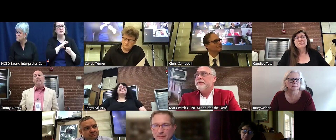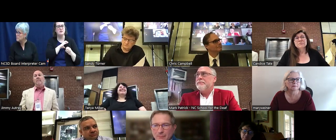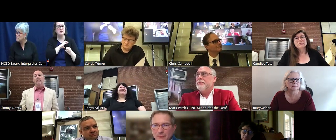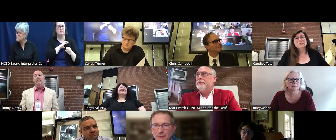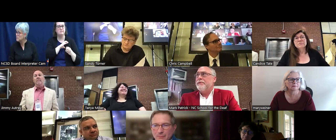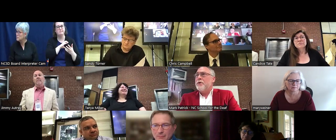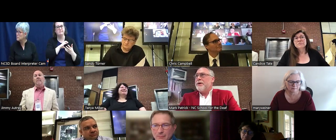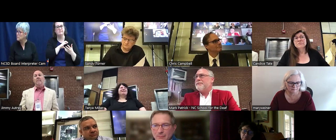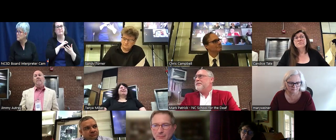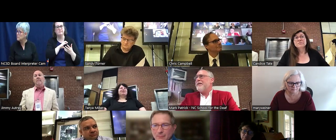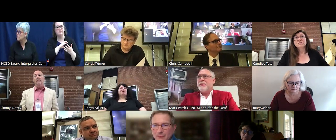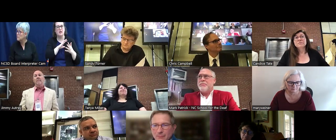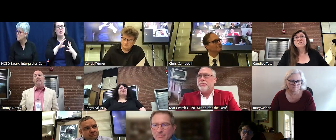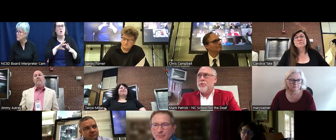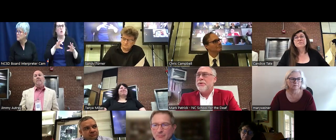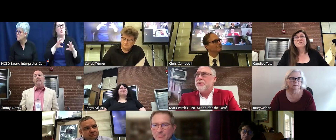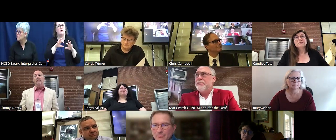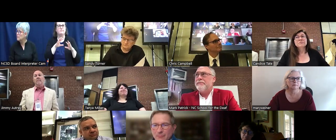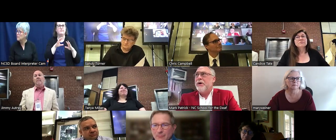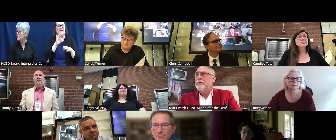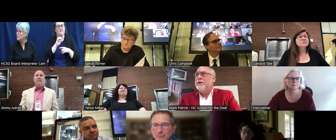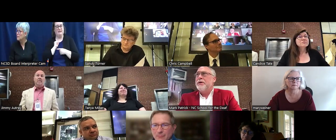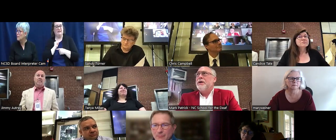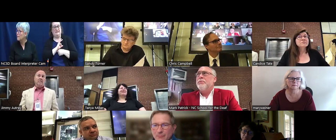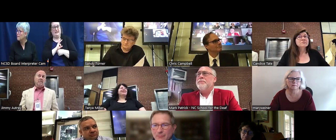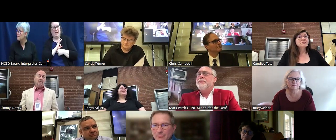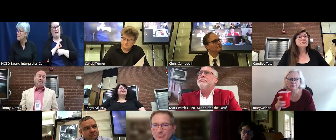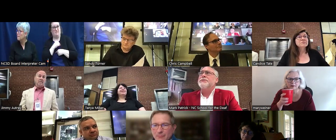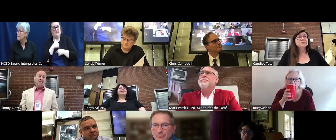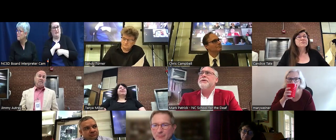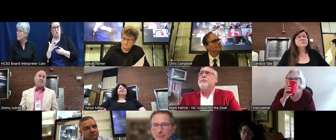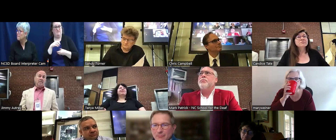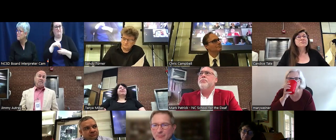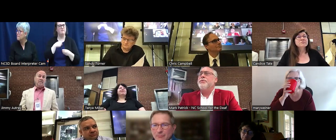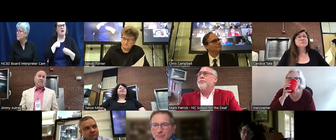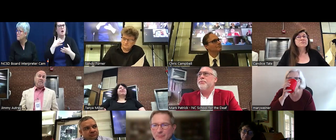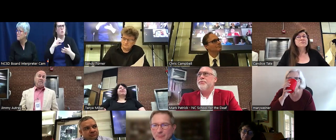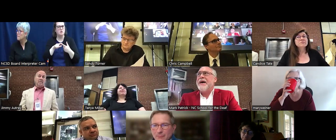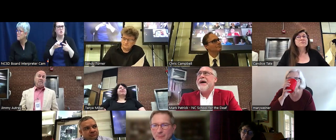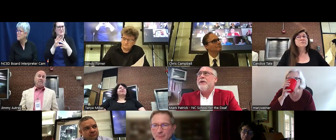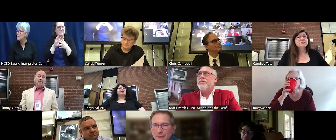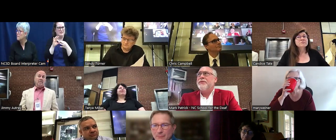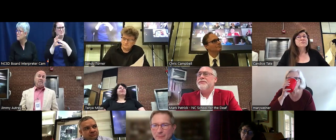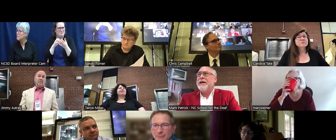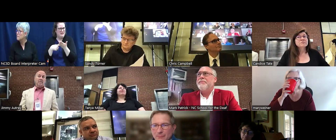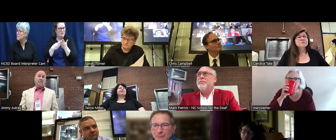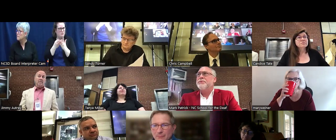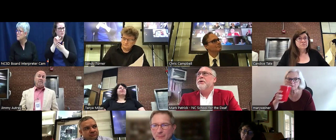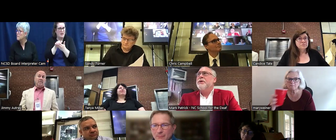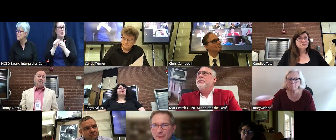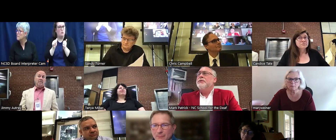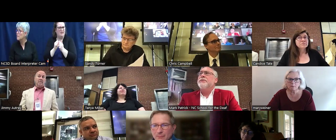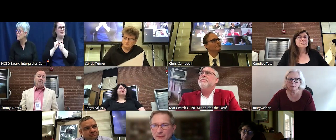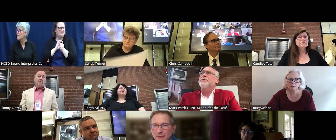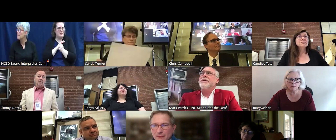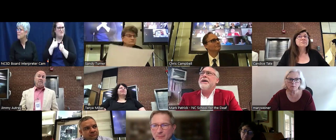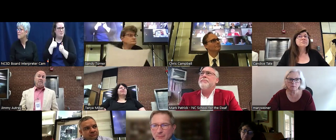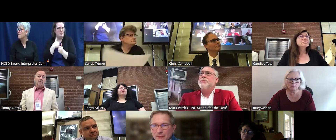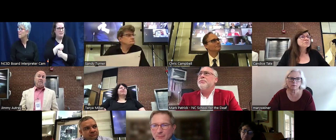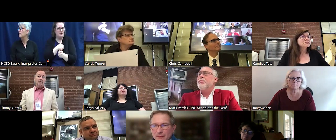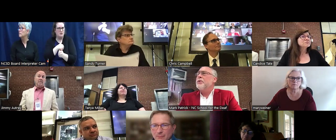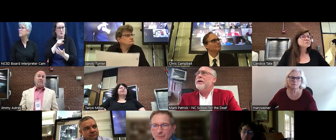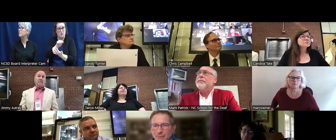relevant for if staff members are going to be involved. I want to be able to speak through that with the staff members. Are those